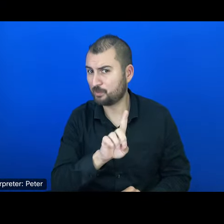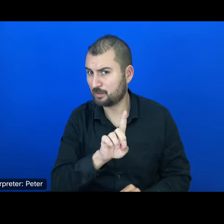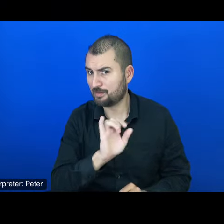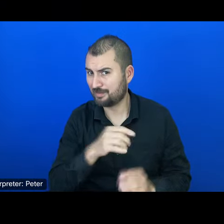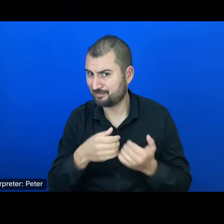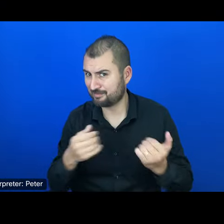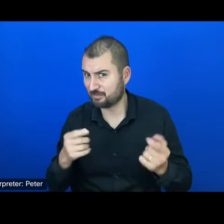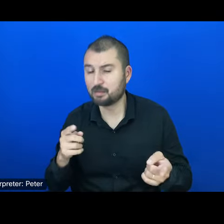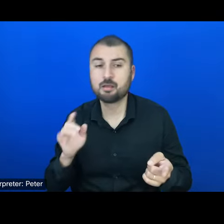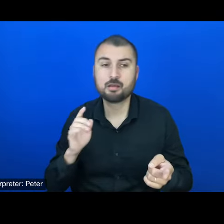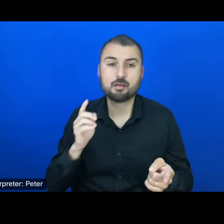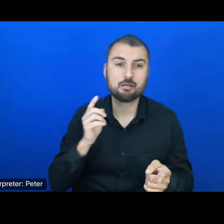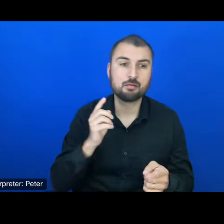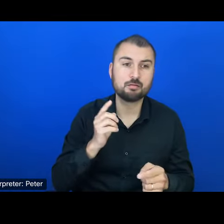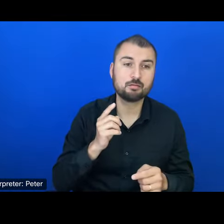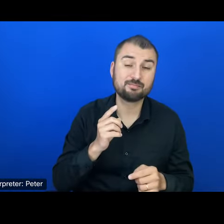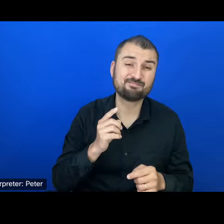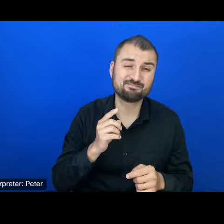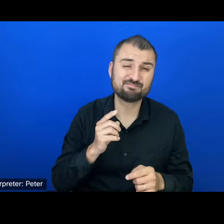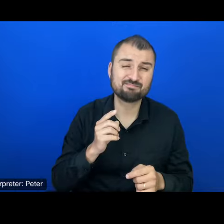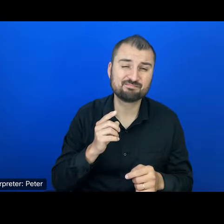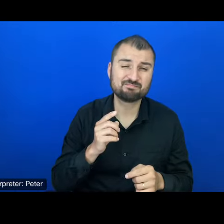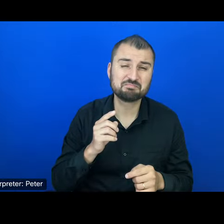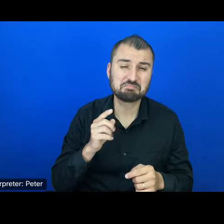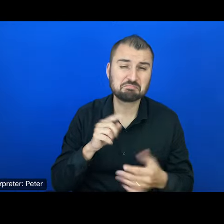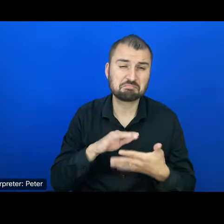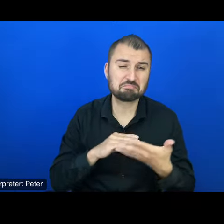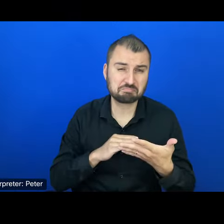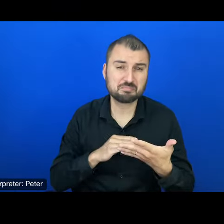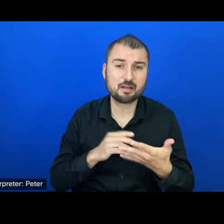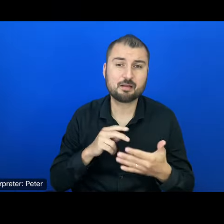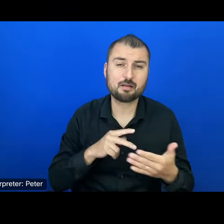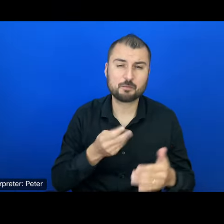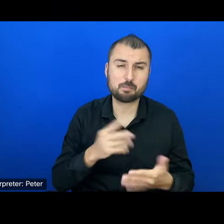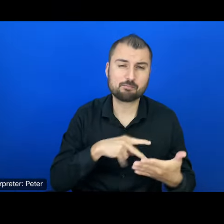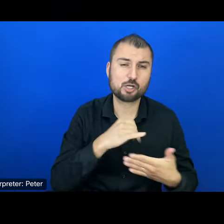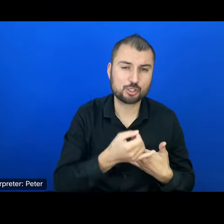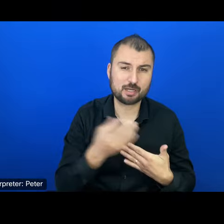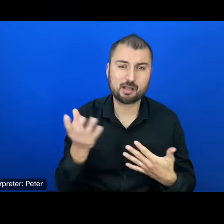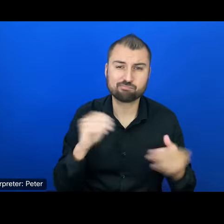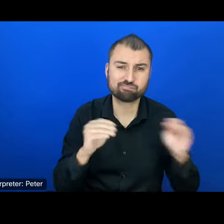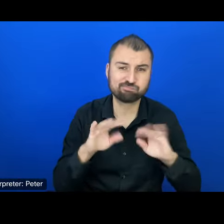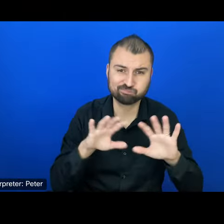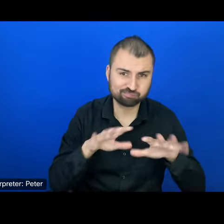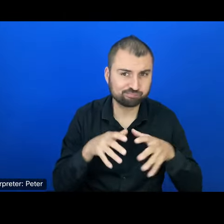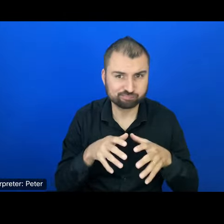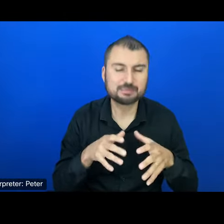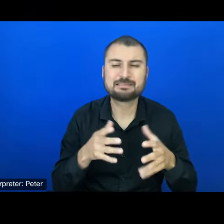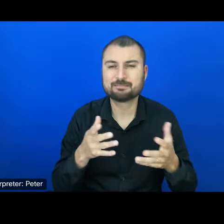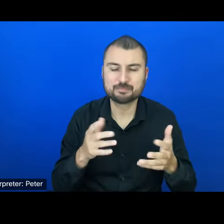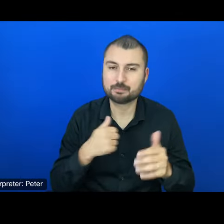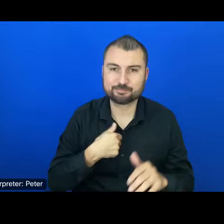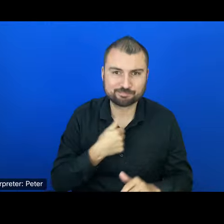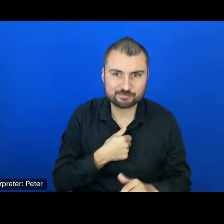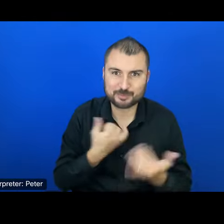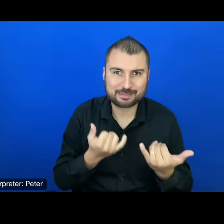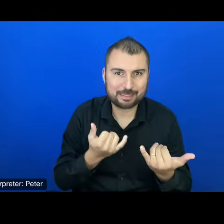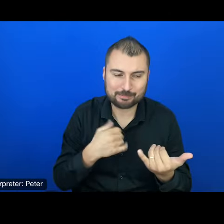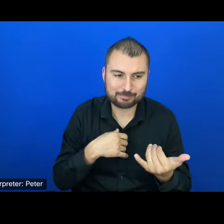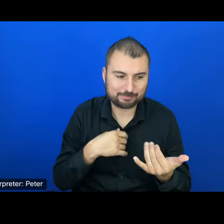become a little bit of they're a combination of some of the projects there. And I apologize, I don't have it at the top of my head here, but